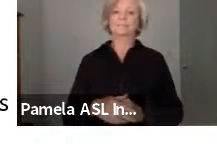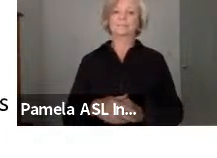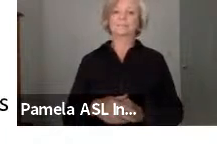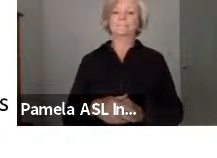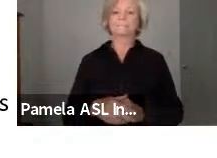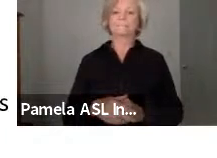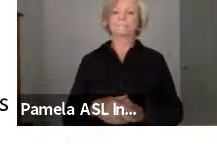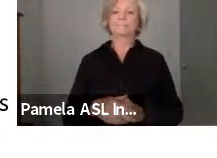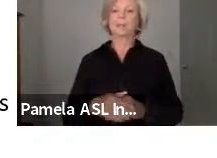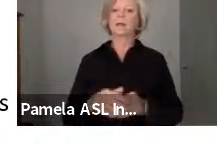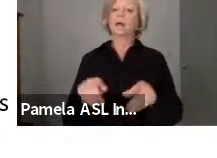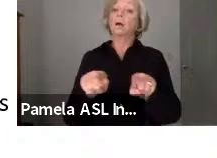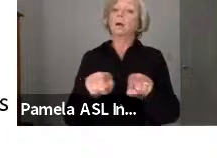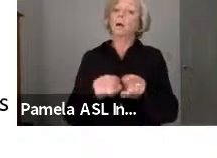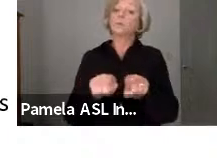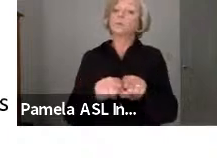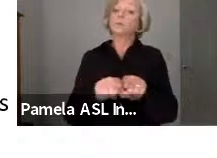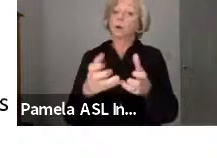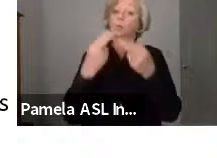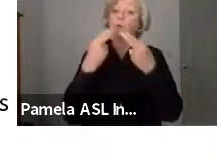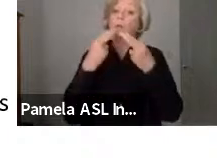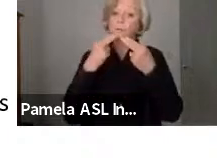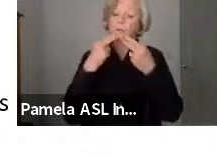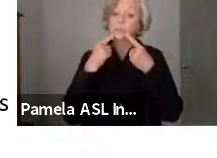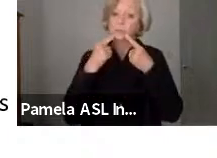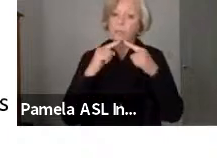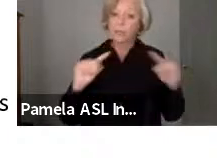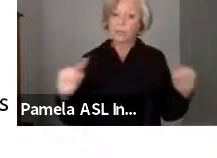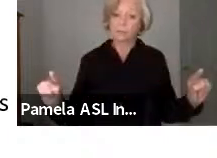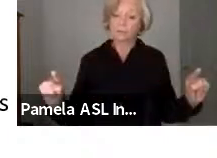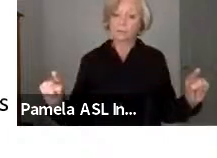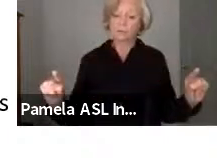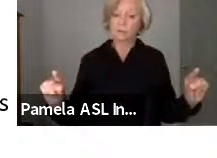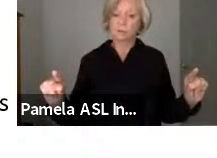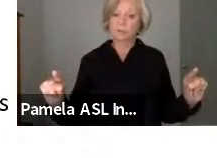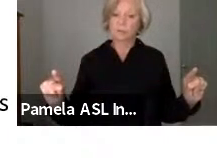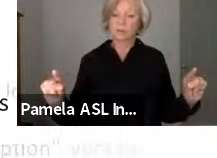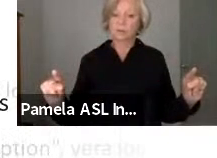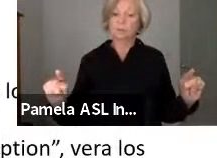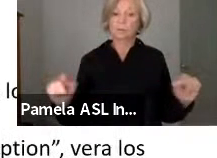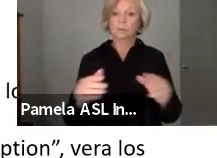Also wanted to announce that for those of us who are on,